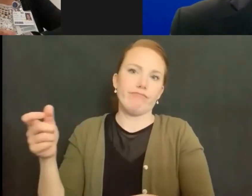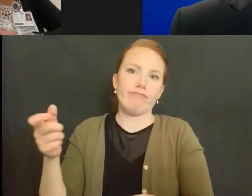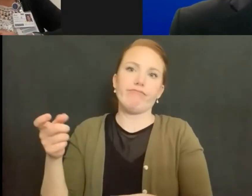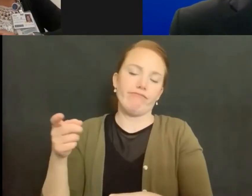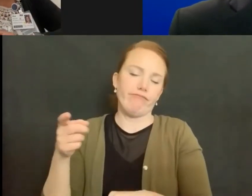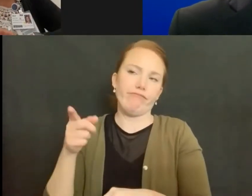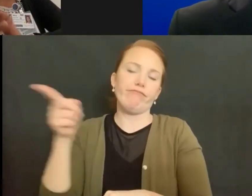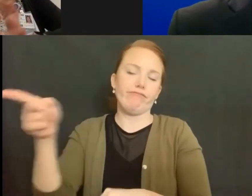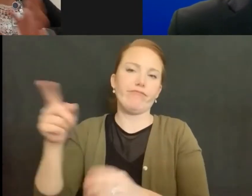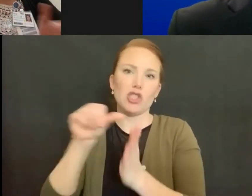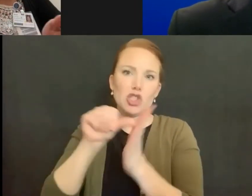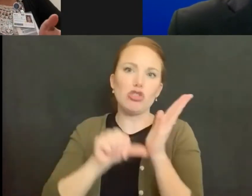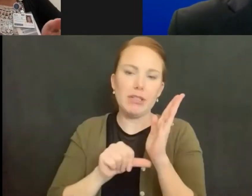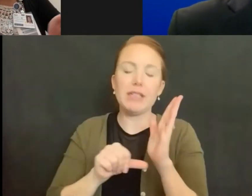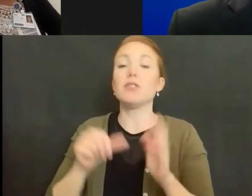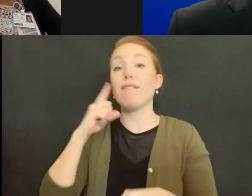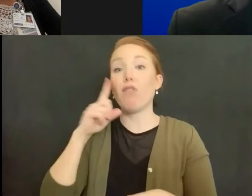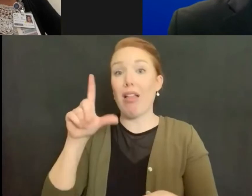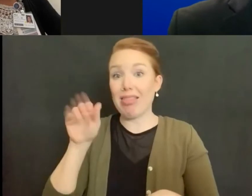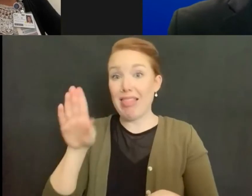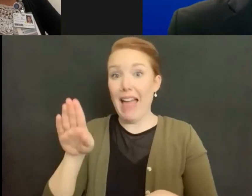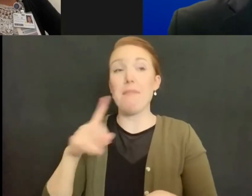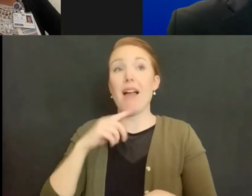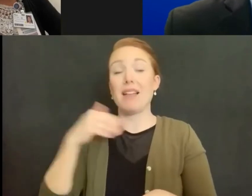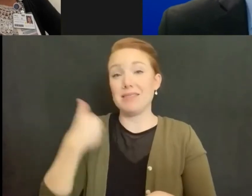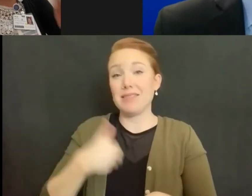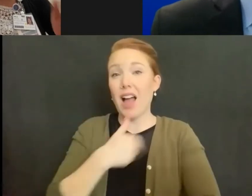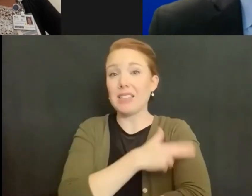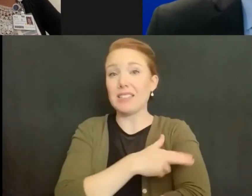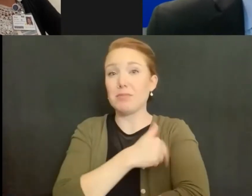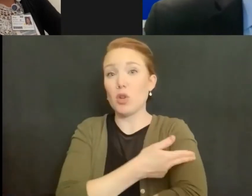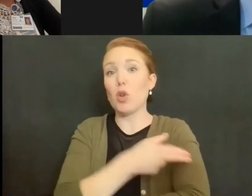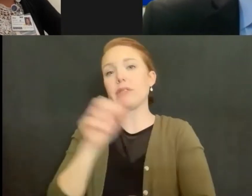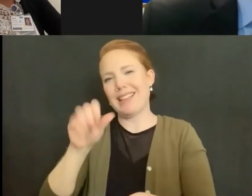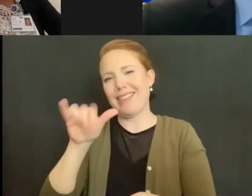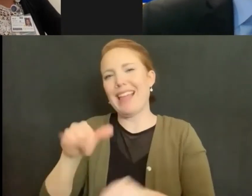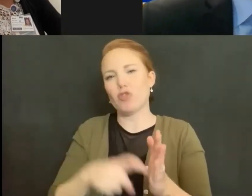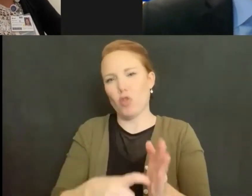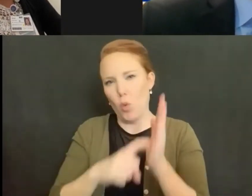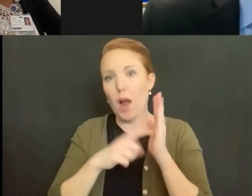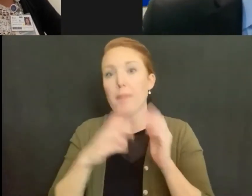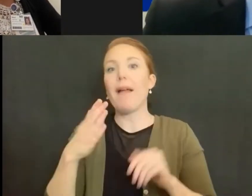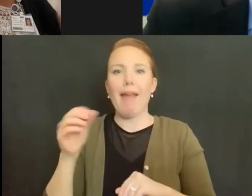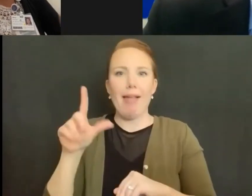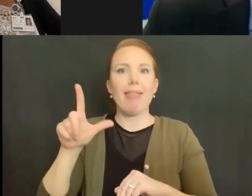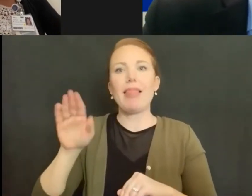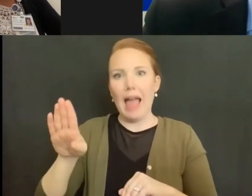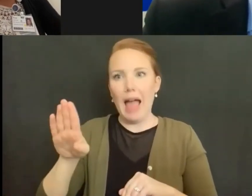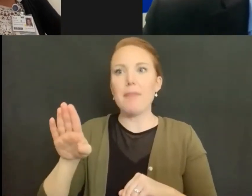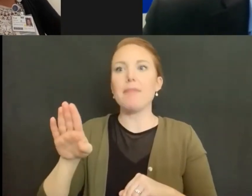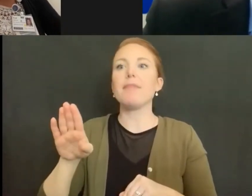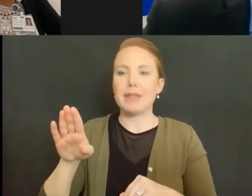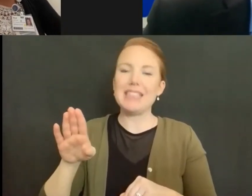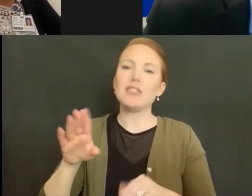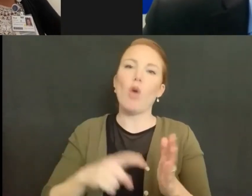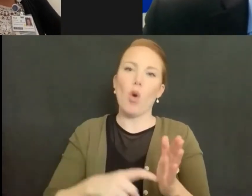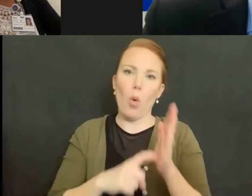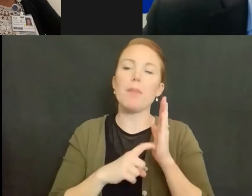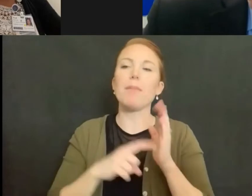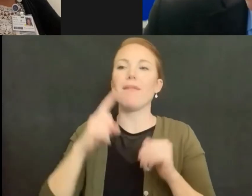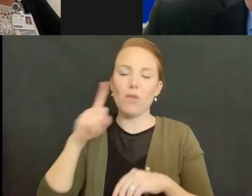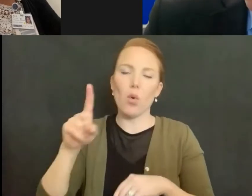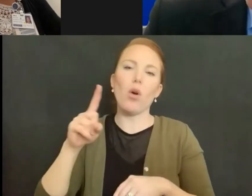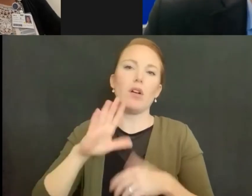for a lab, I mean, as a hospital, yes, that's a new requirement. And for a lab, since it's a requirement for all